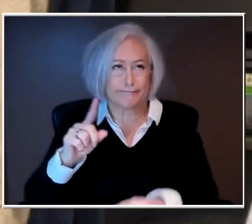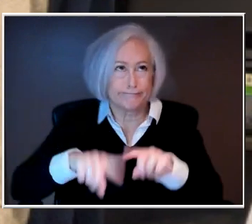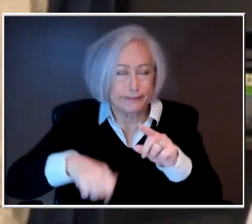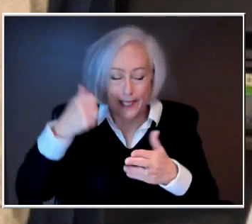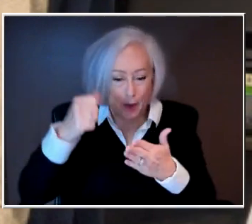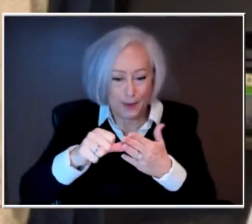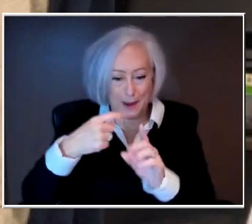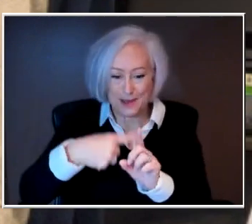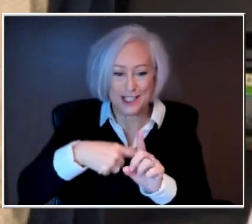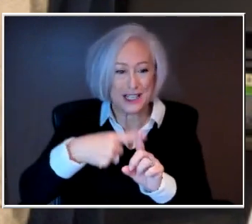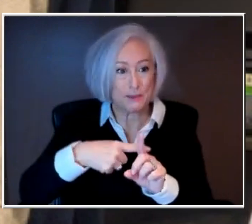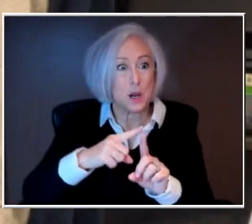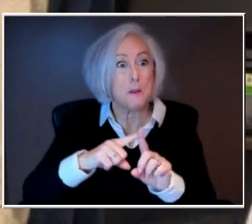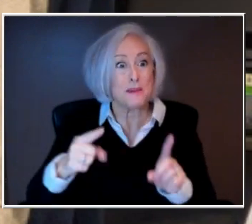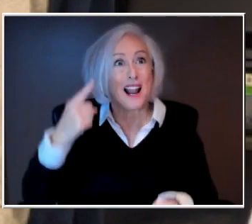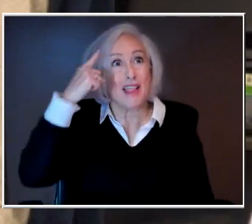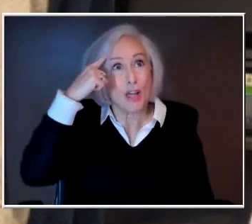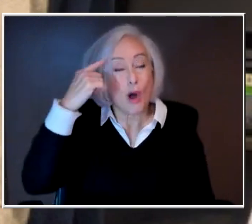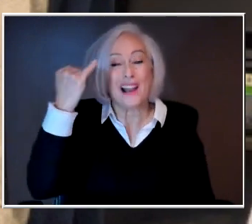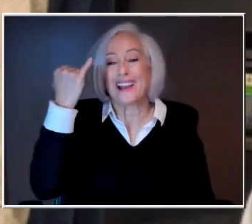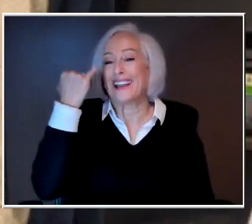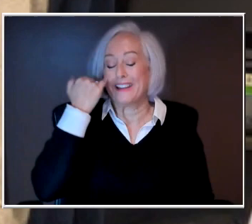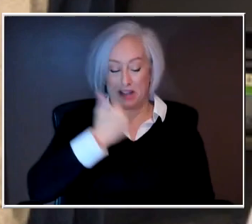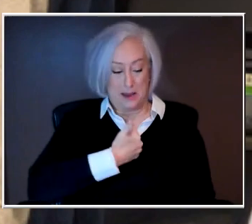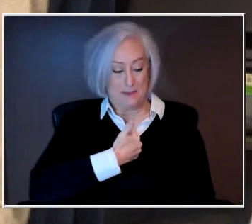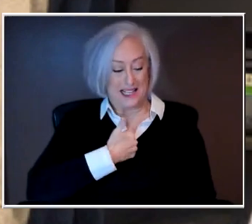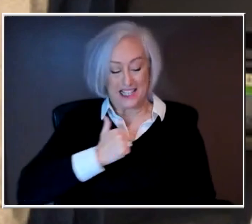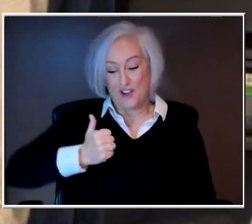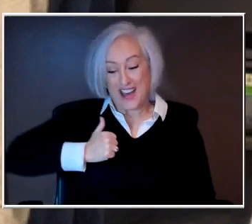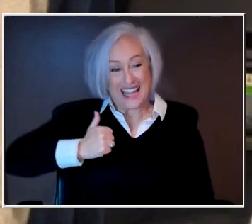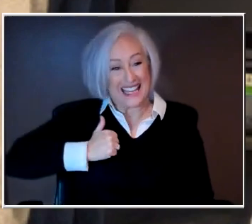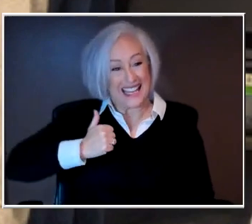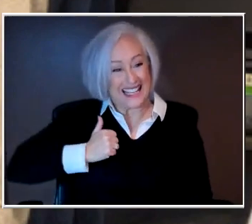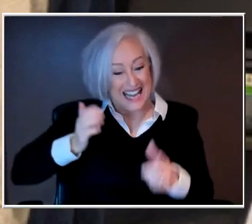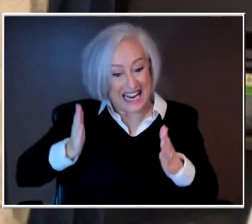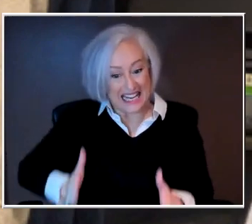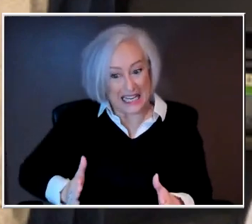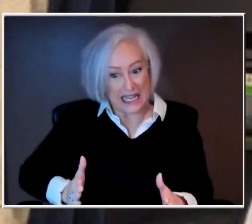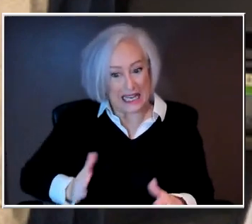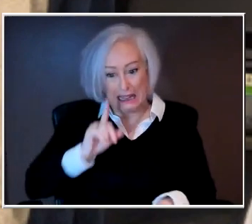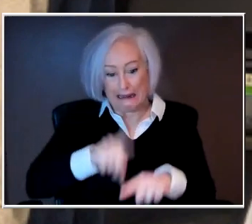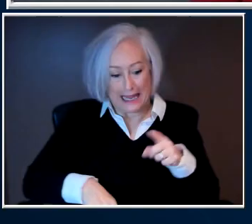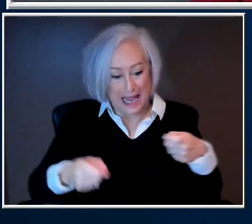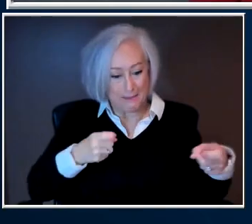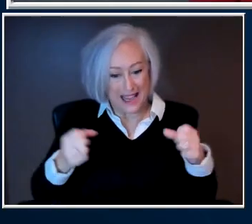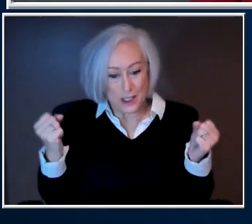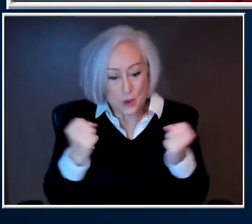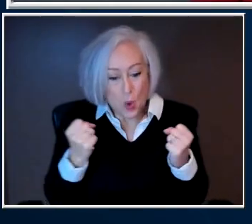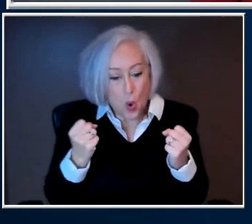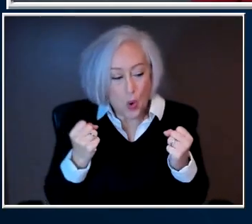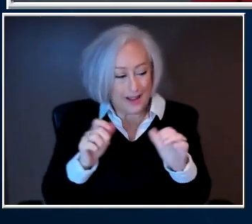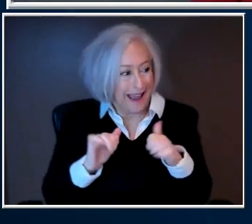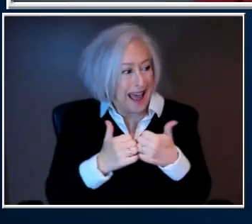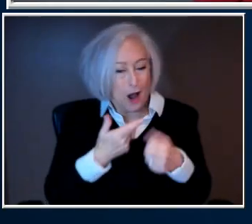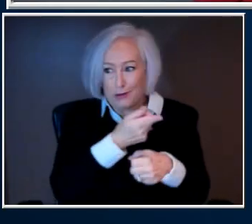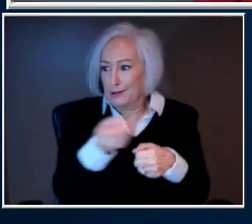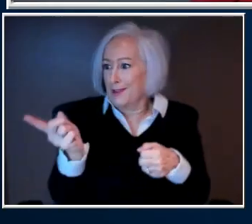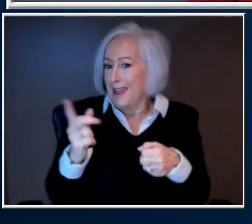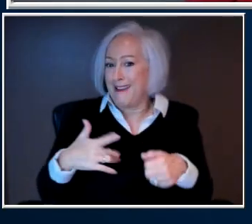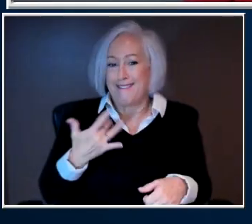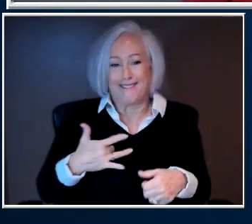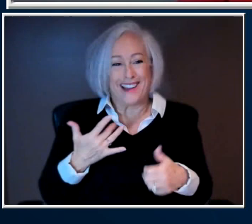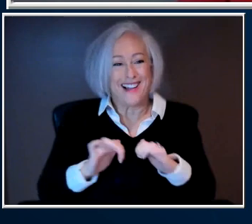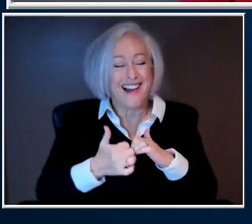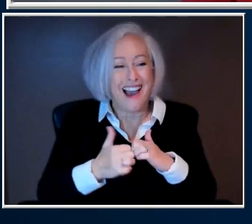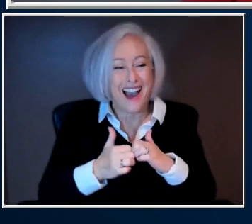thinking that if a Canadian like me could barely handle it, I don't know what it was for the other guys. Yeah, exactly. You remember the exact moment where